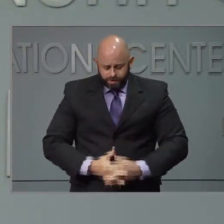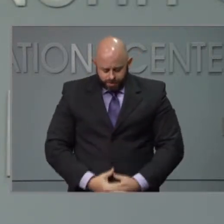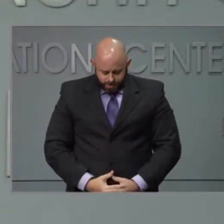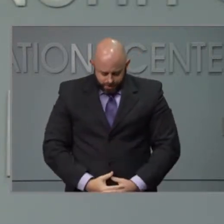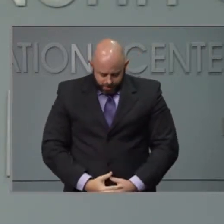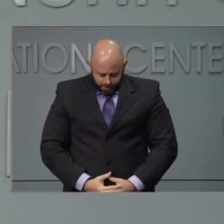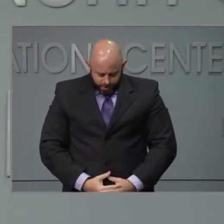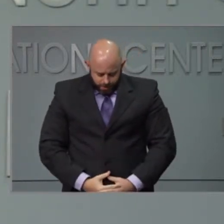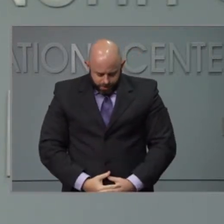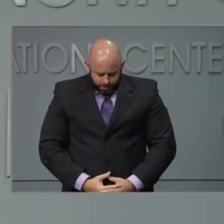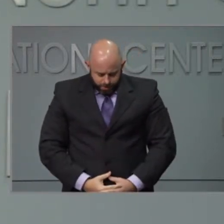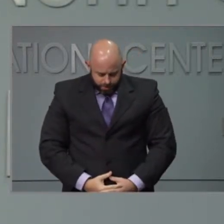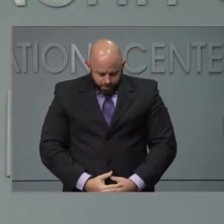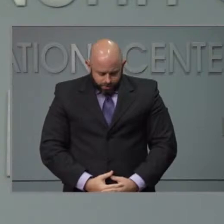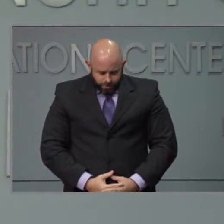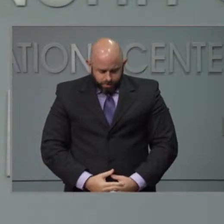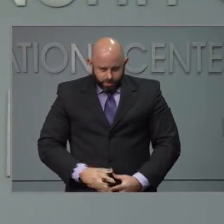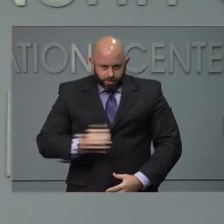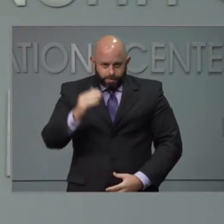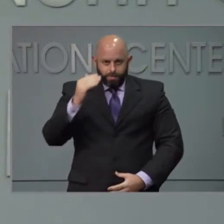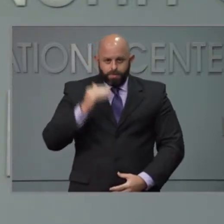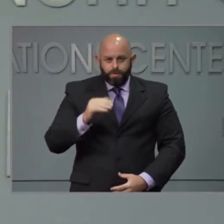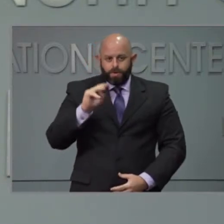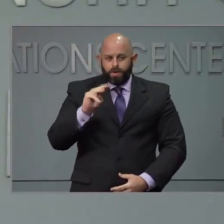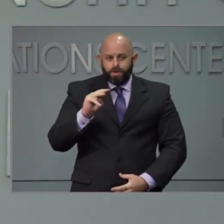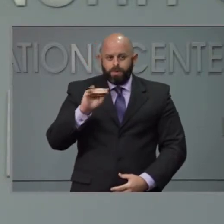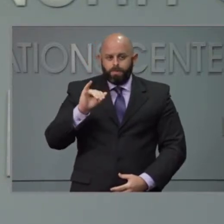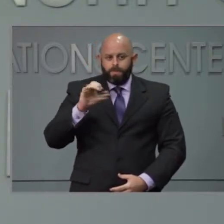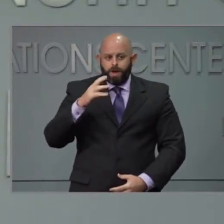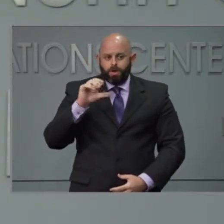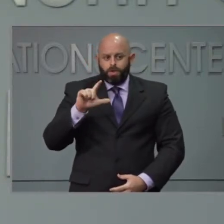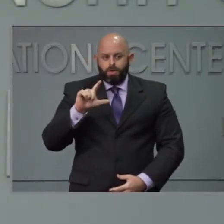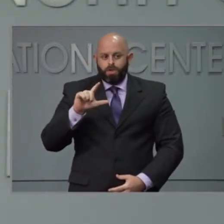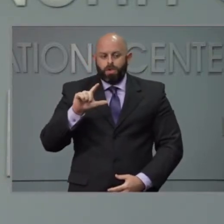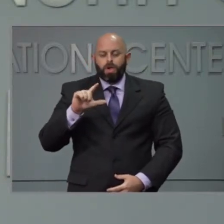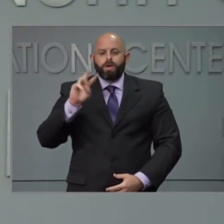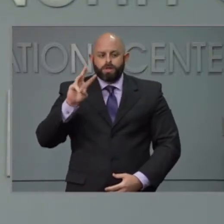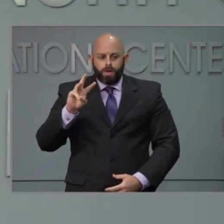Our next question is from Michael Hennessy, WGHP.